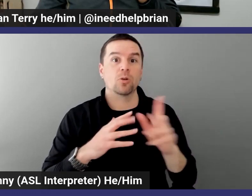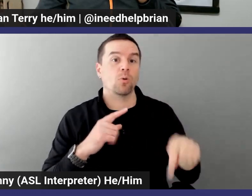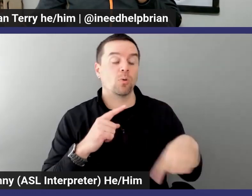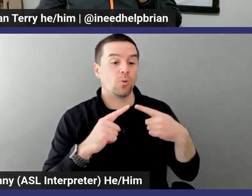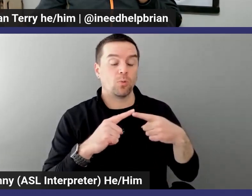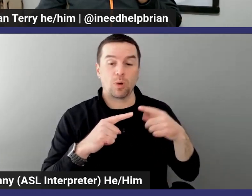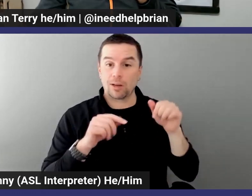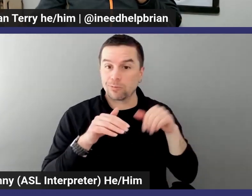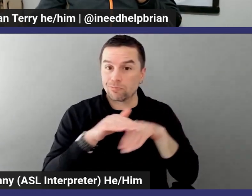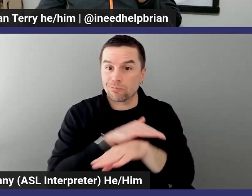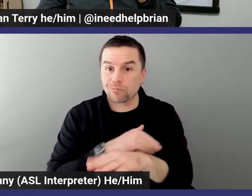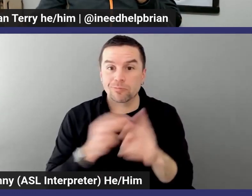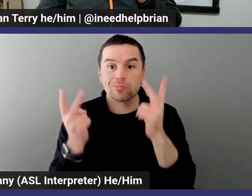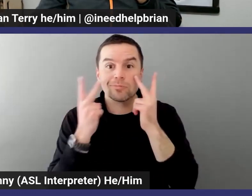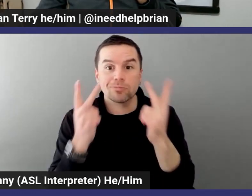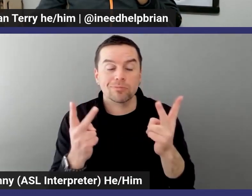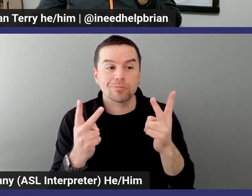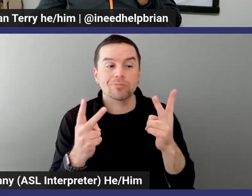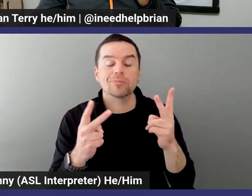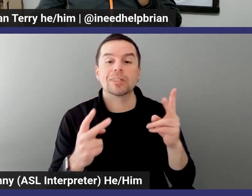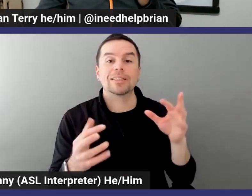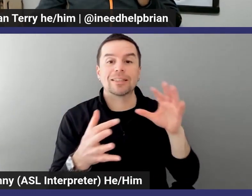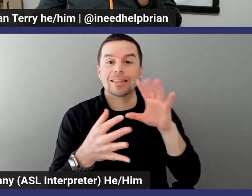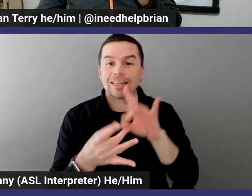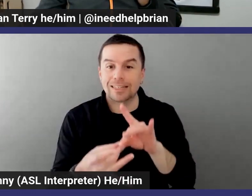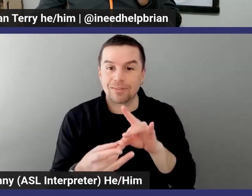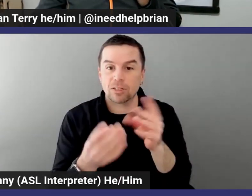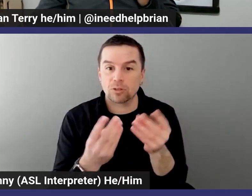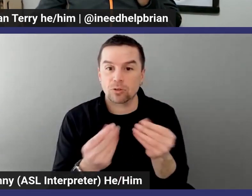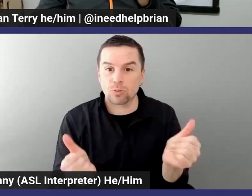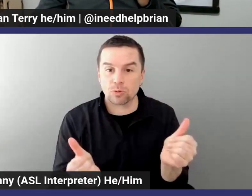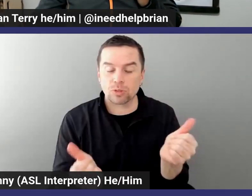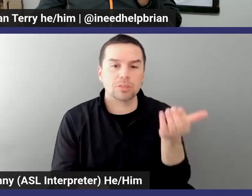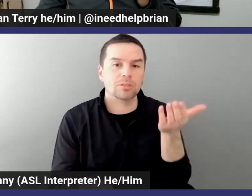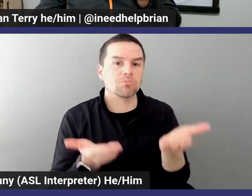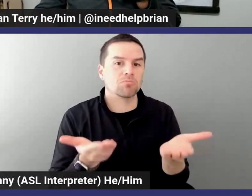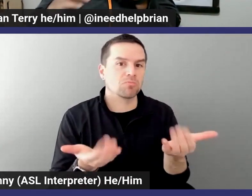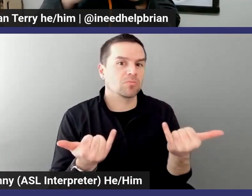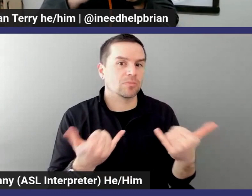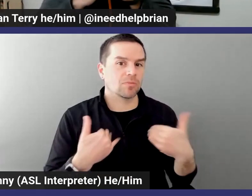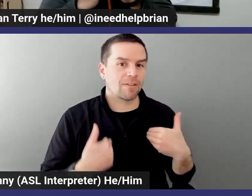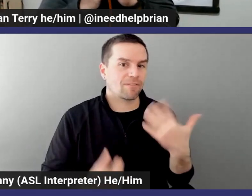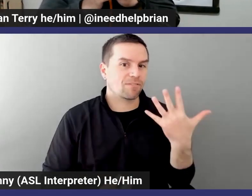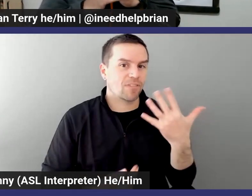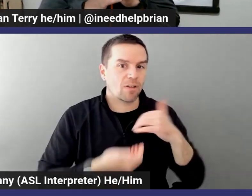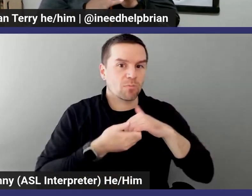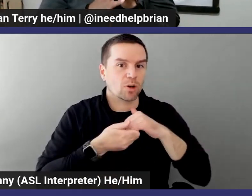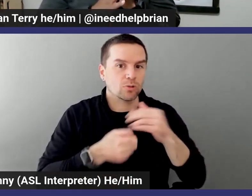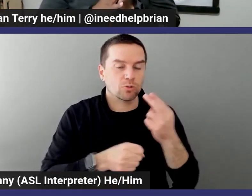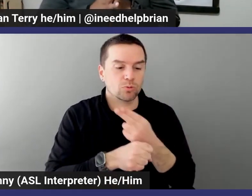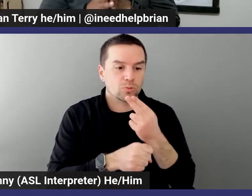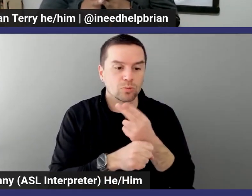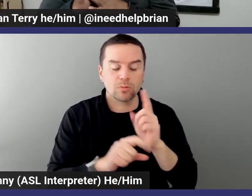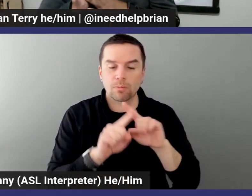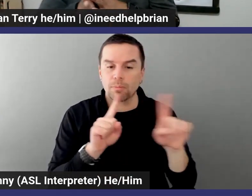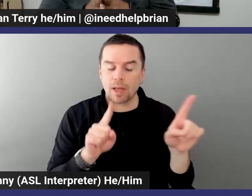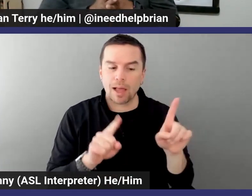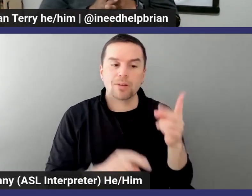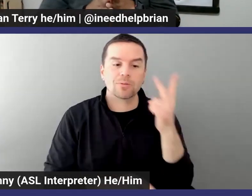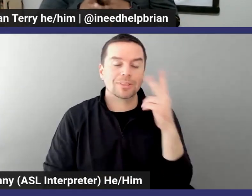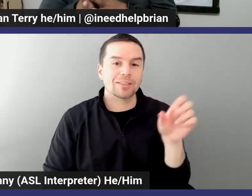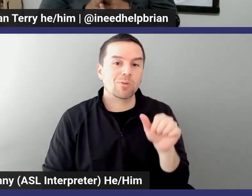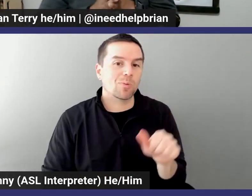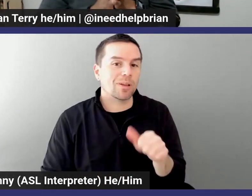the connectivity solutions, and at the moment there are like these 5 partners which are offering it. But you also see that what are the other over the